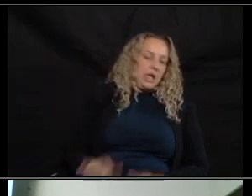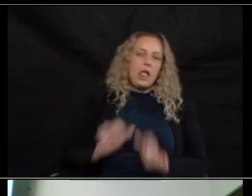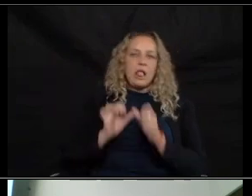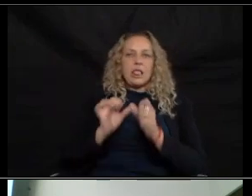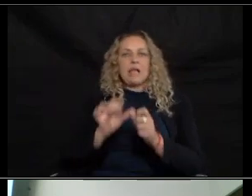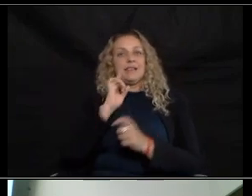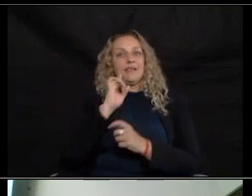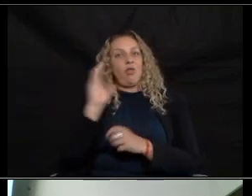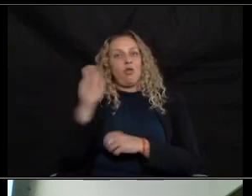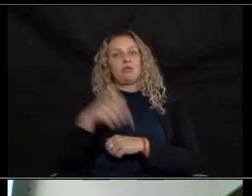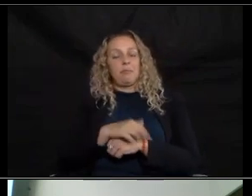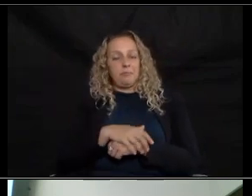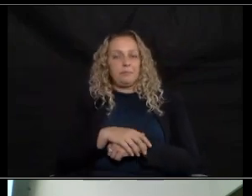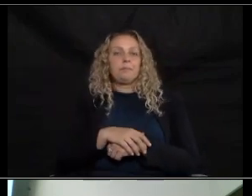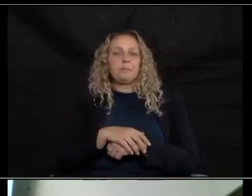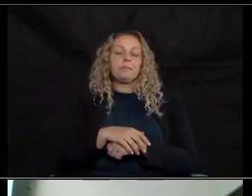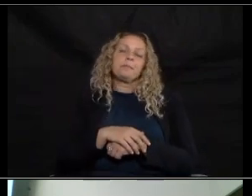for a very long time,